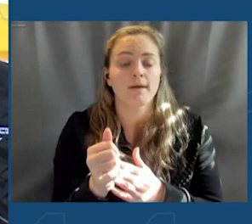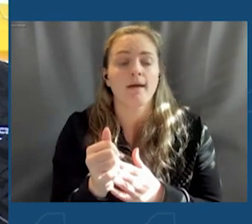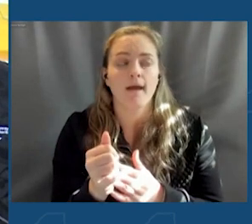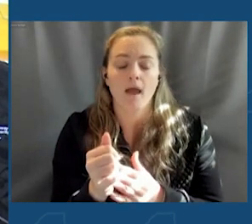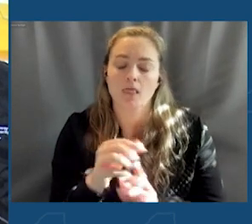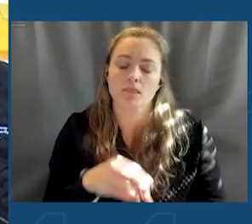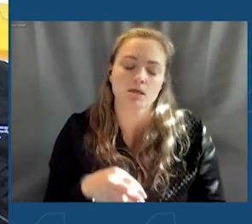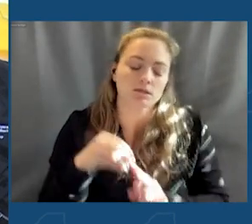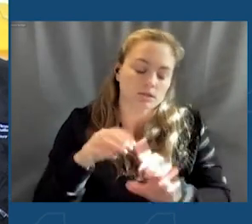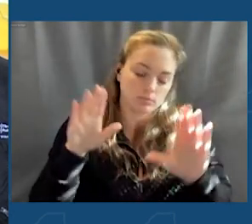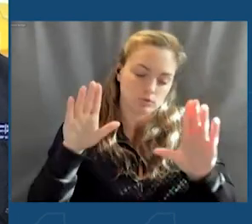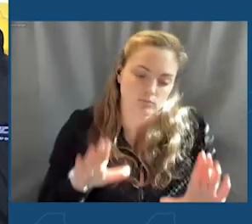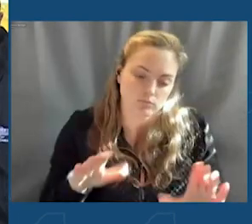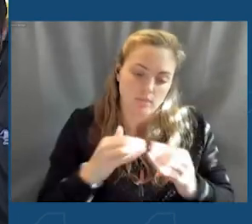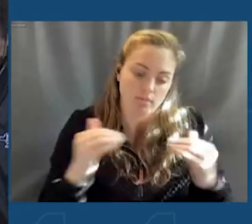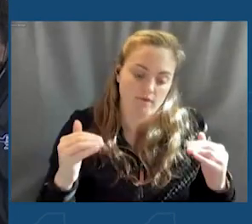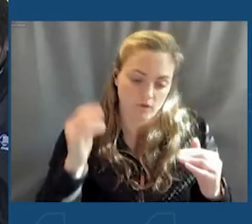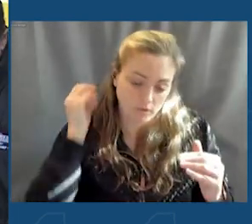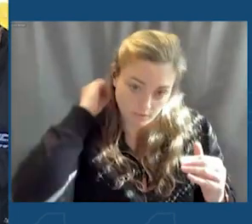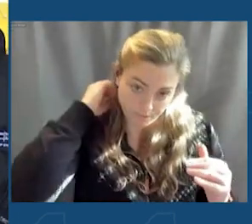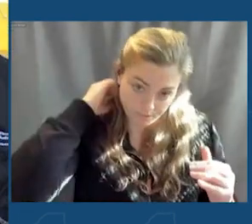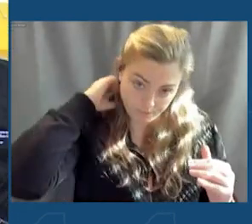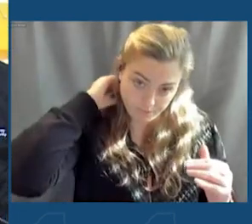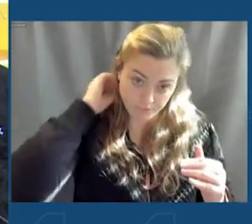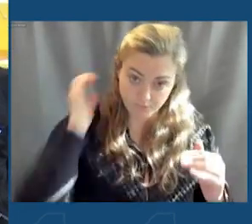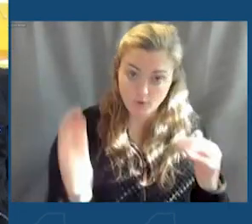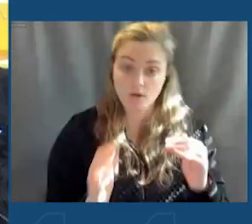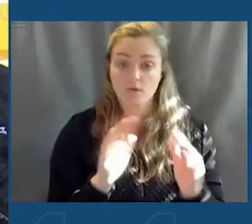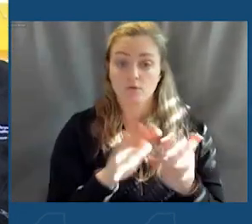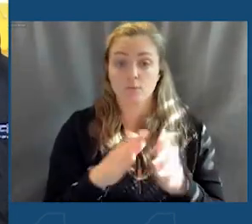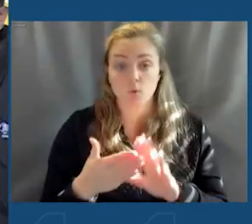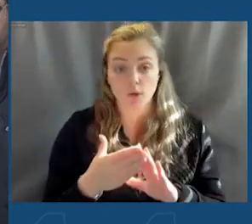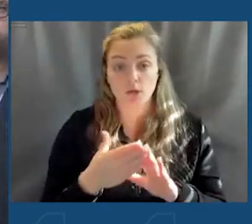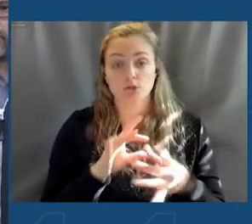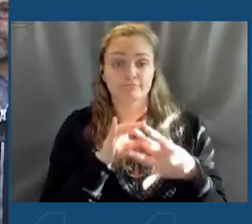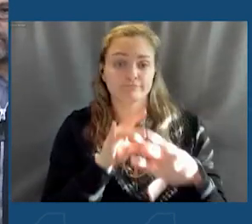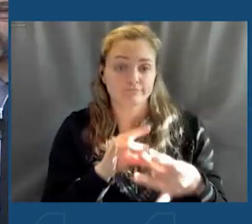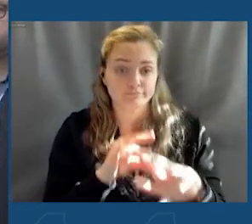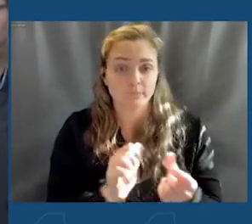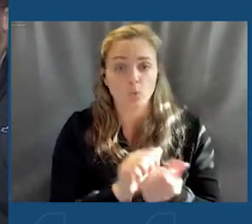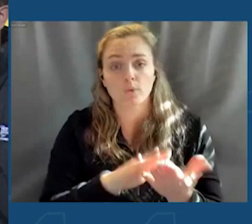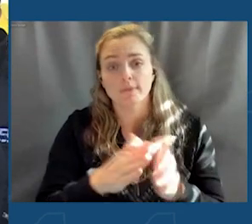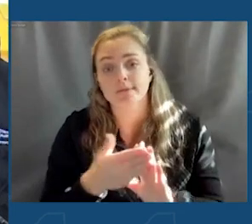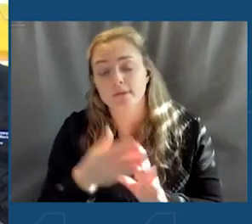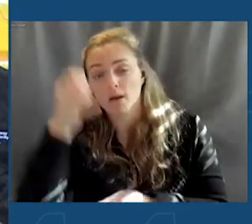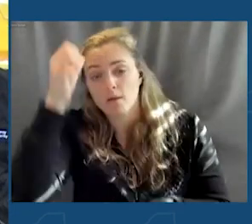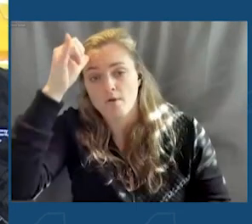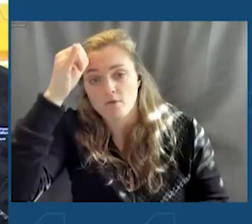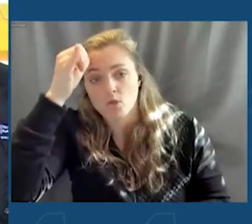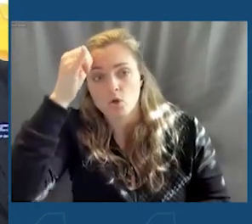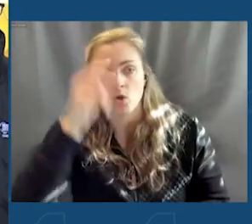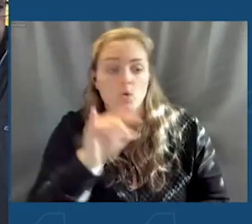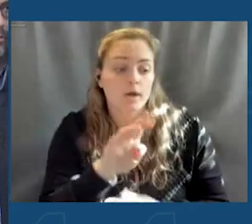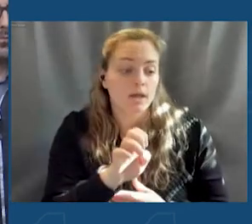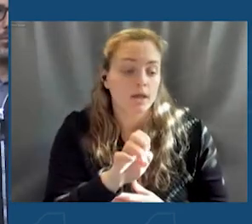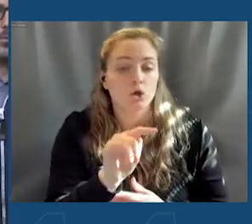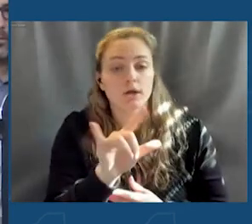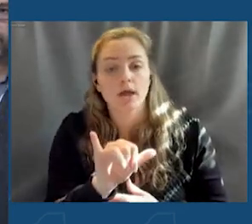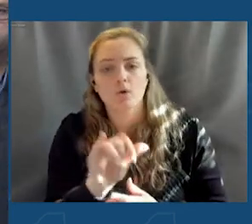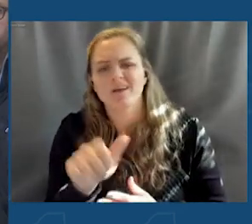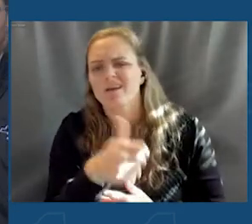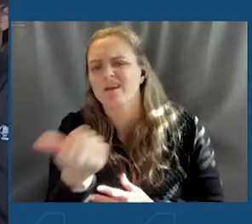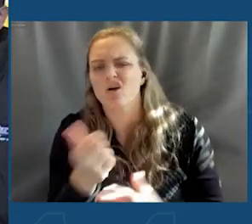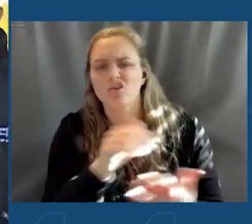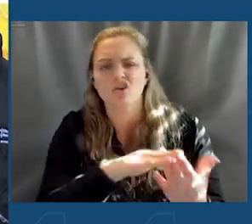exceptional level of communication and coordination with the City of Buffalo, Erie County, and other